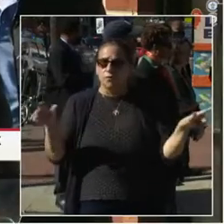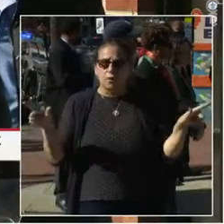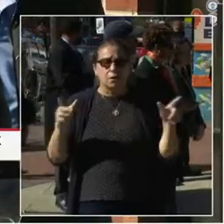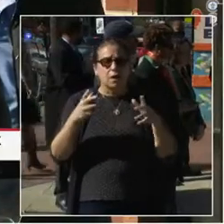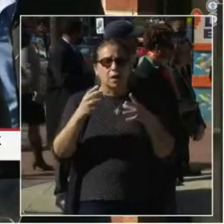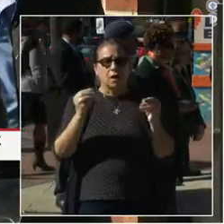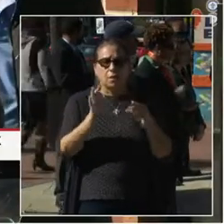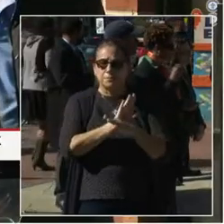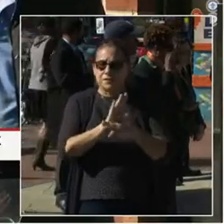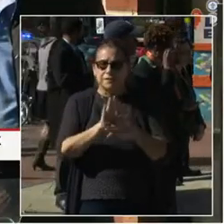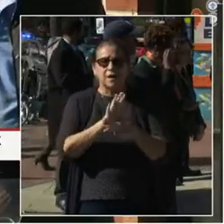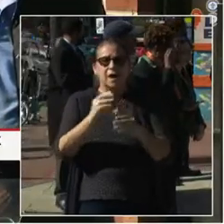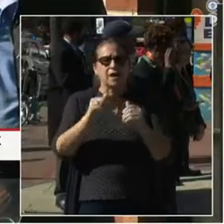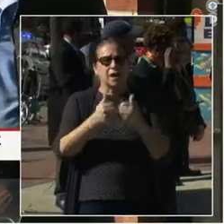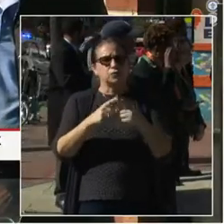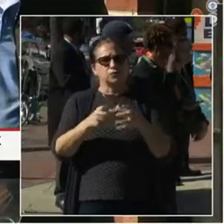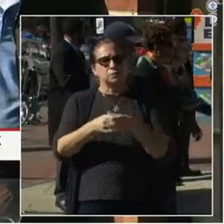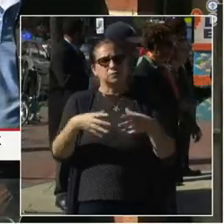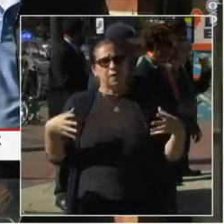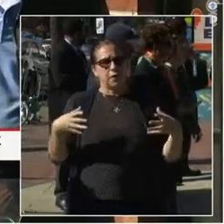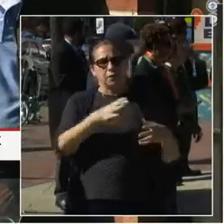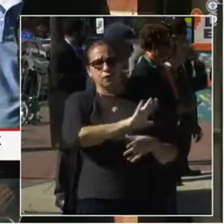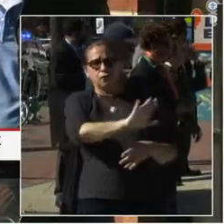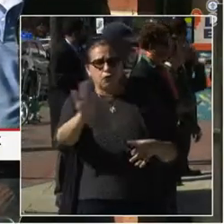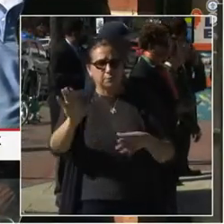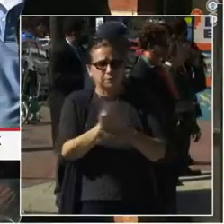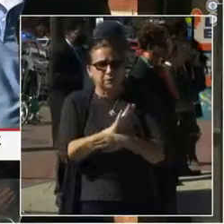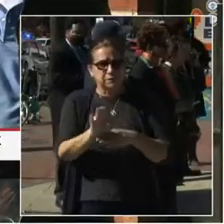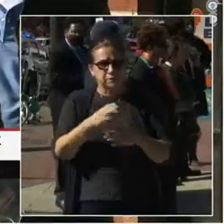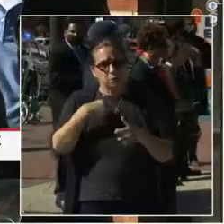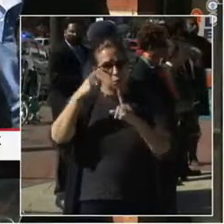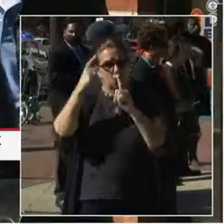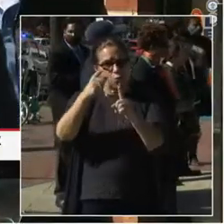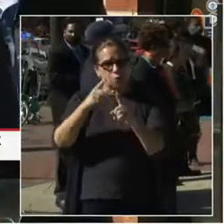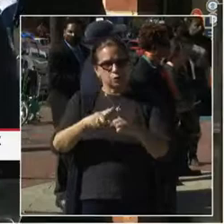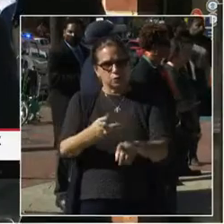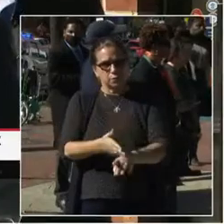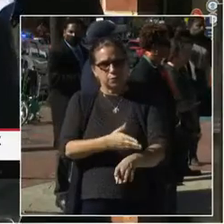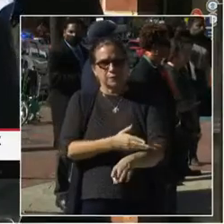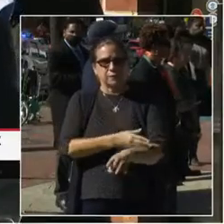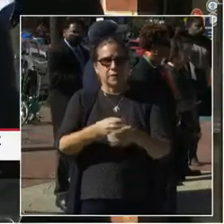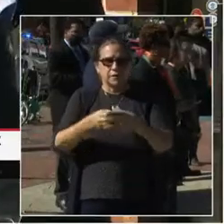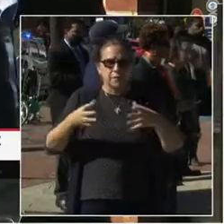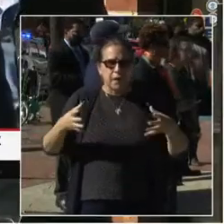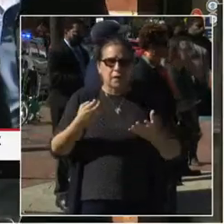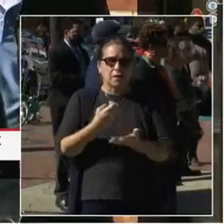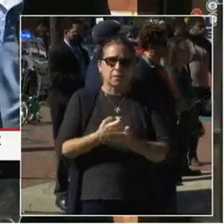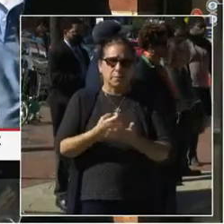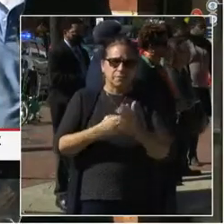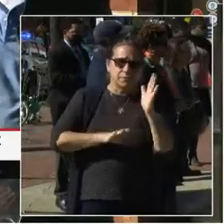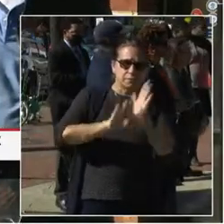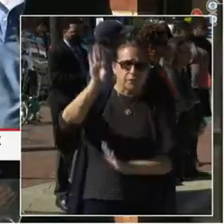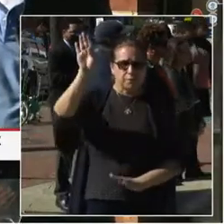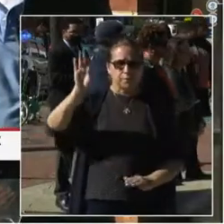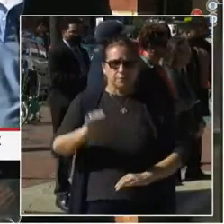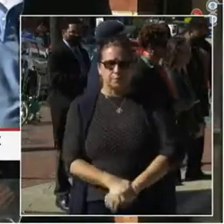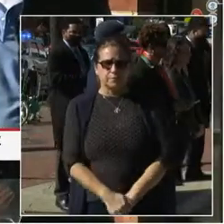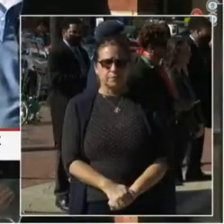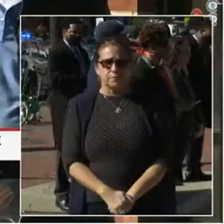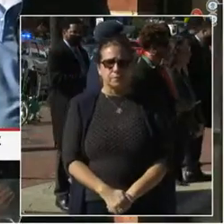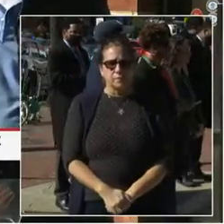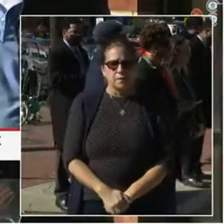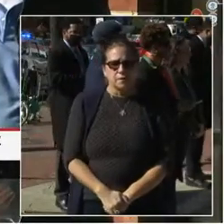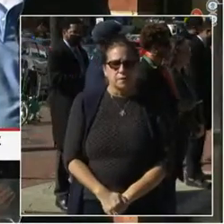SMBX, right? And so what does that do? It actually allows DC residents to invest in DC businesses. And it's